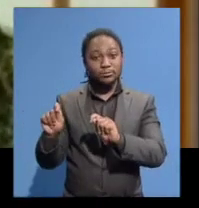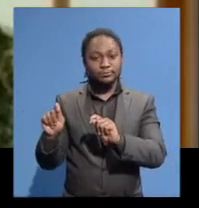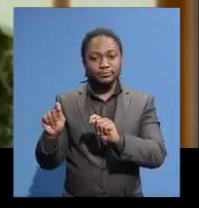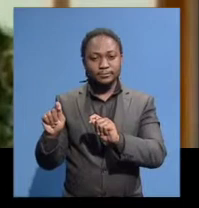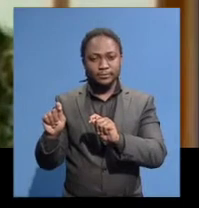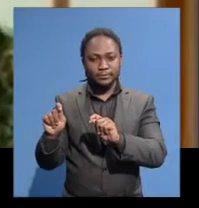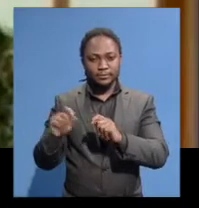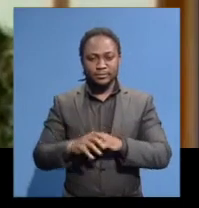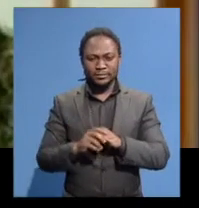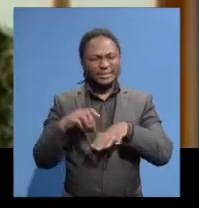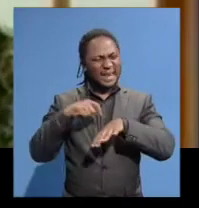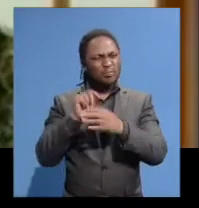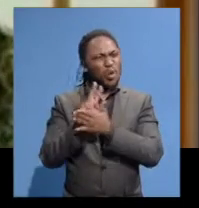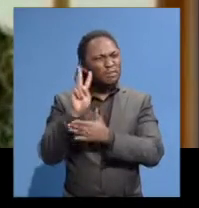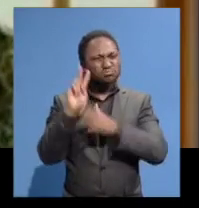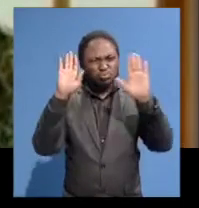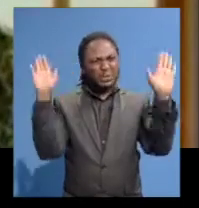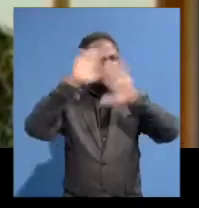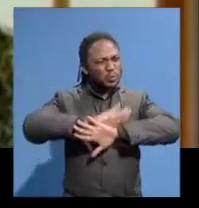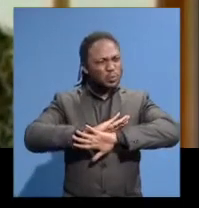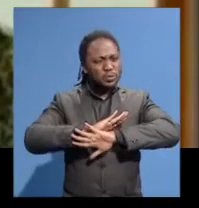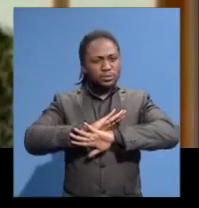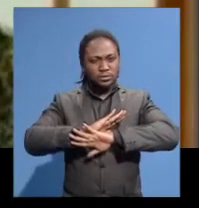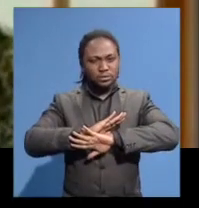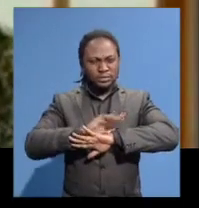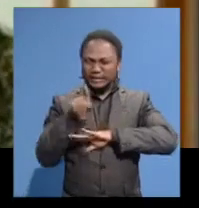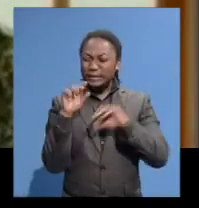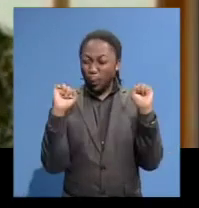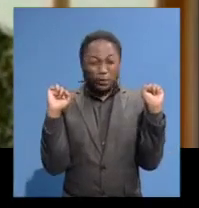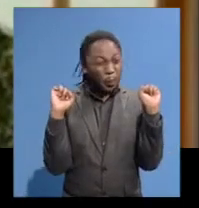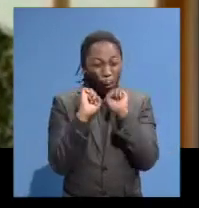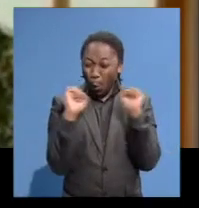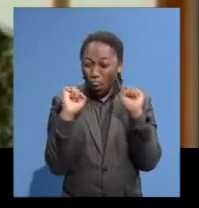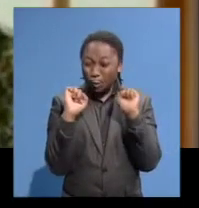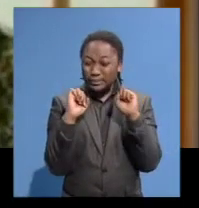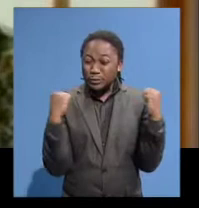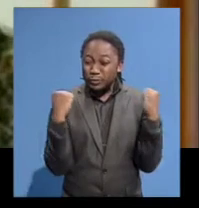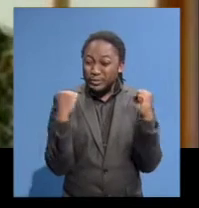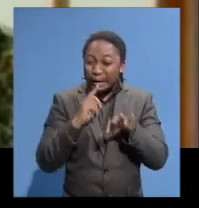after 12 midnight on a very cold winter night.